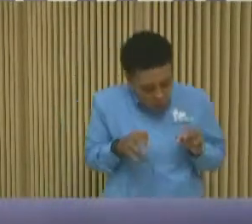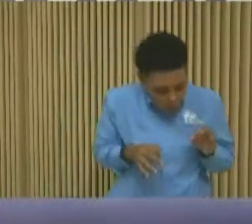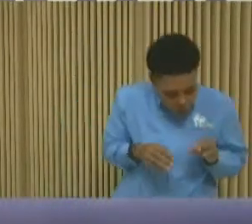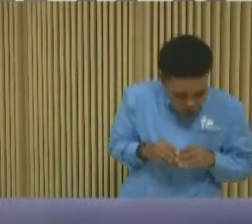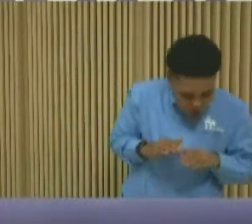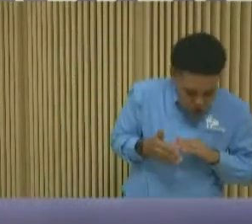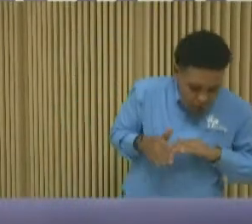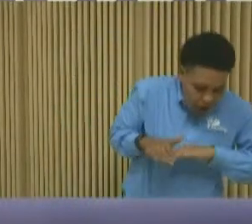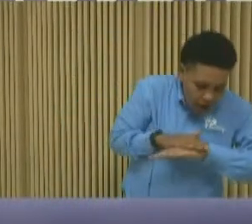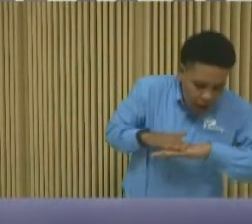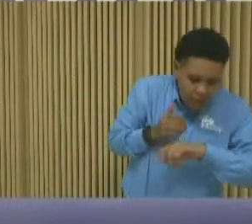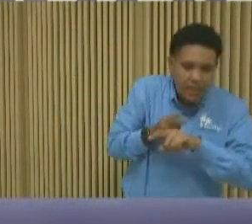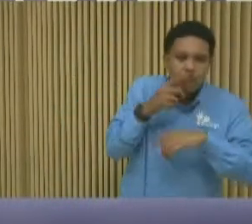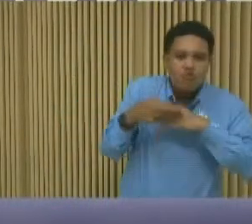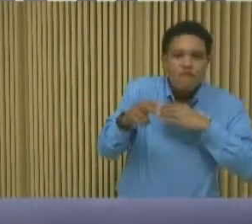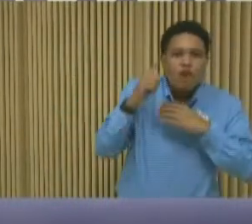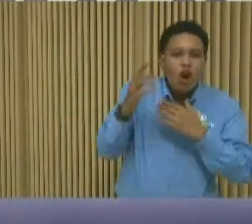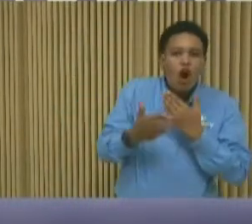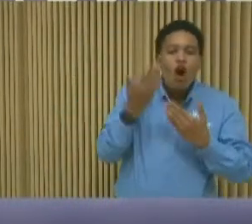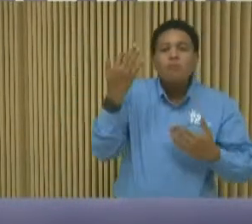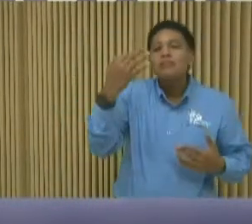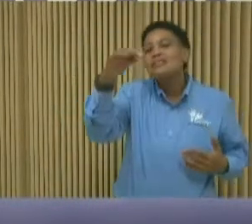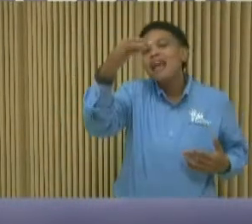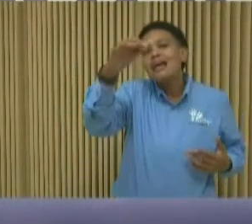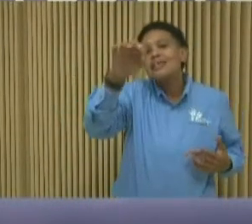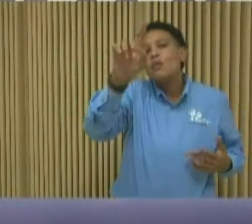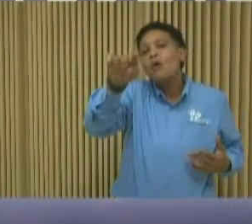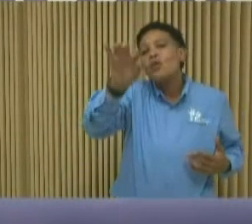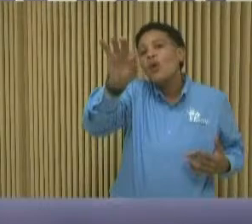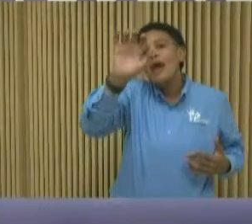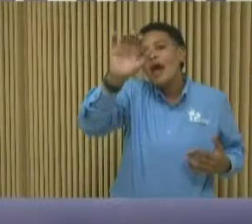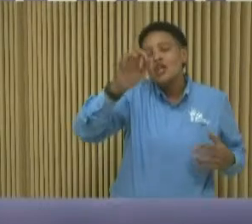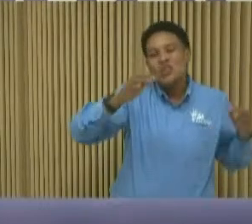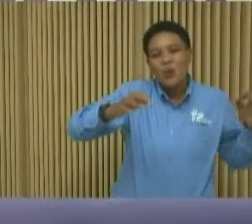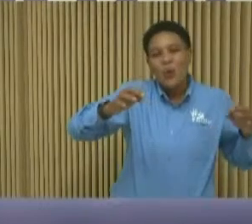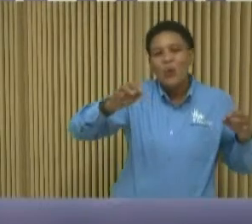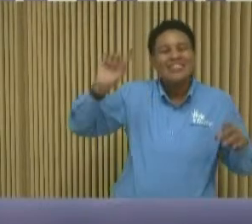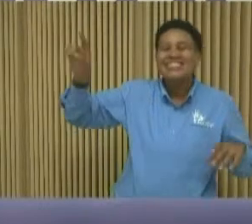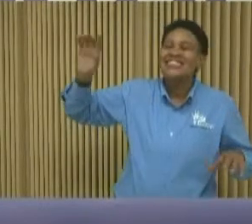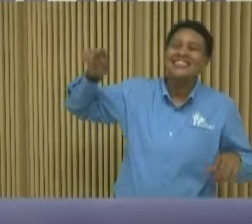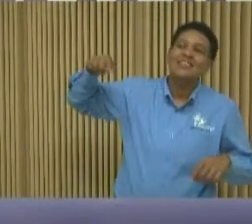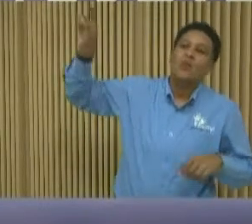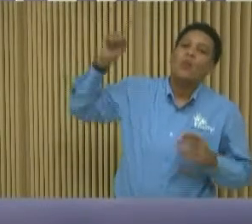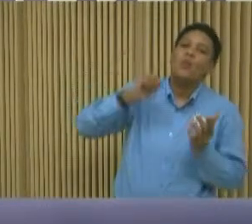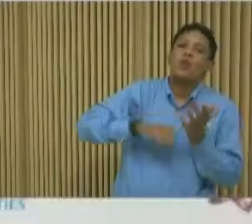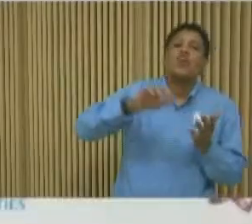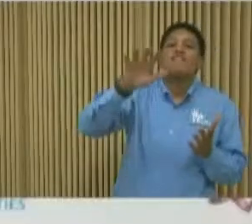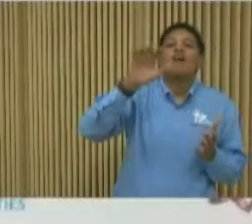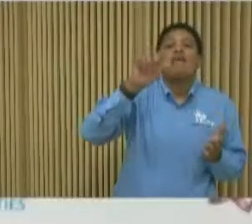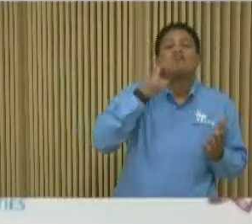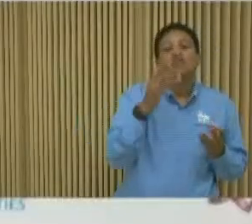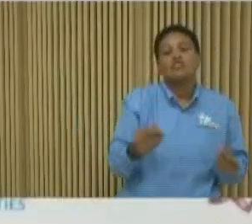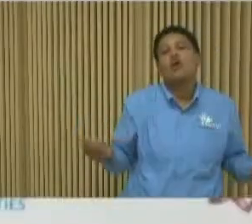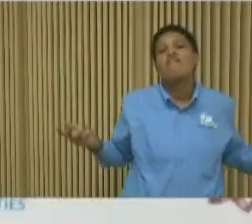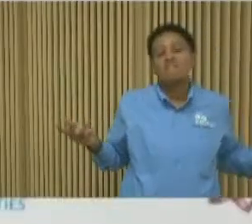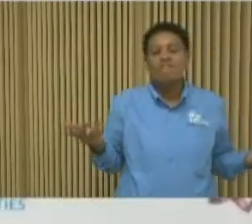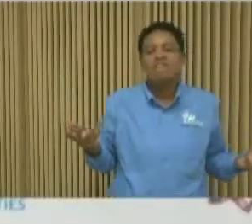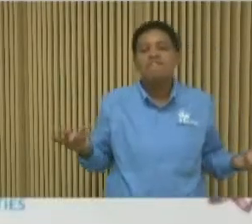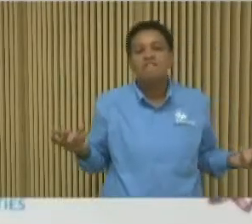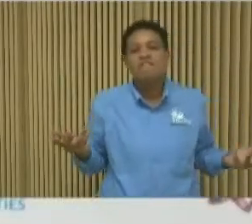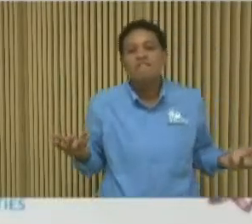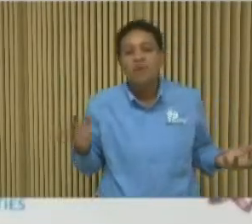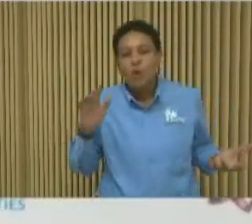the island referred almost 1,900 cases, and 1,500 were actually settled. Wow.